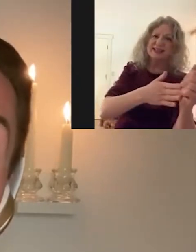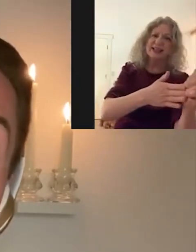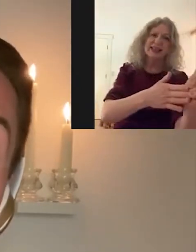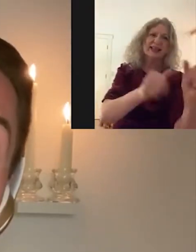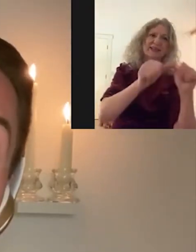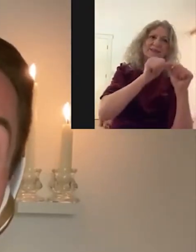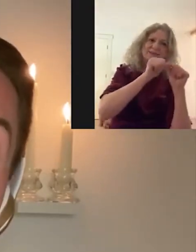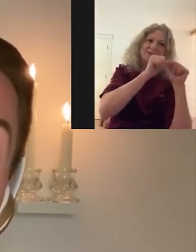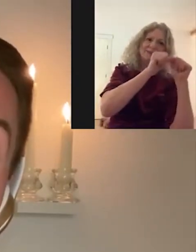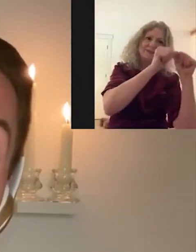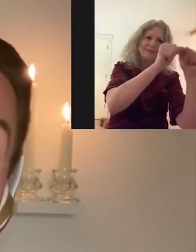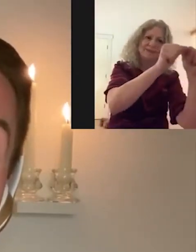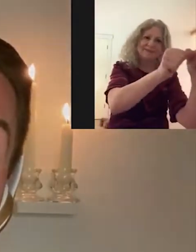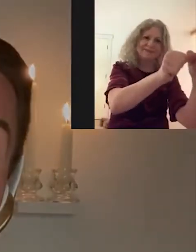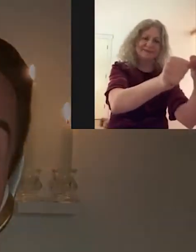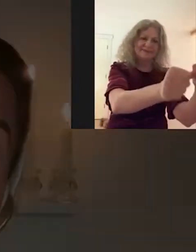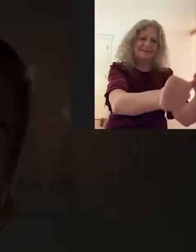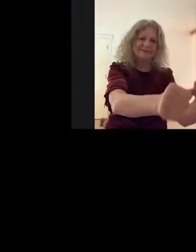day.